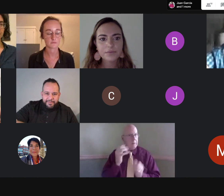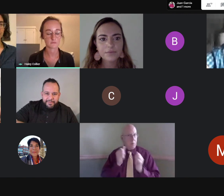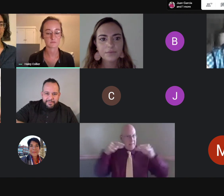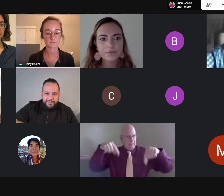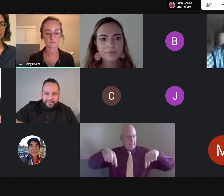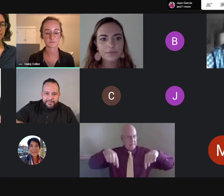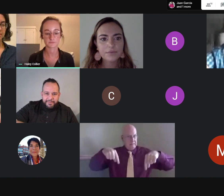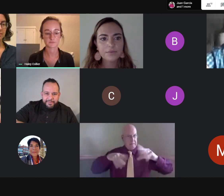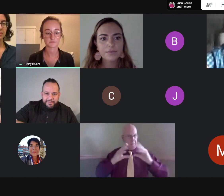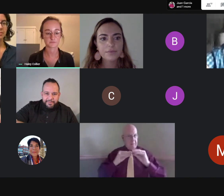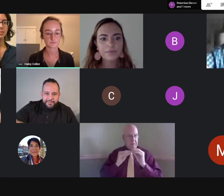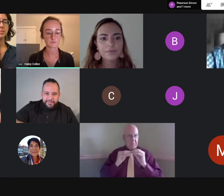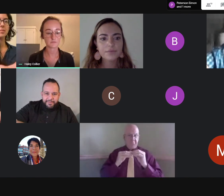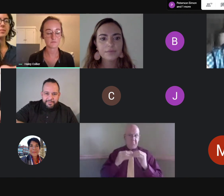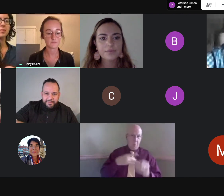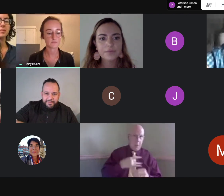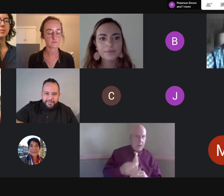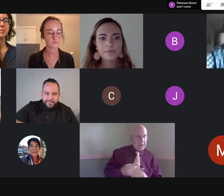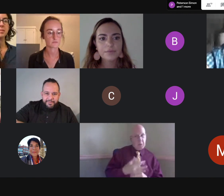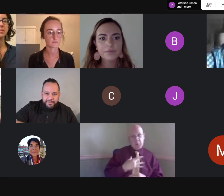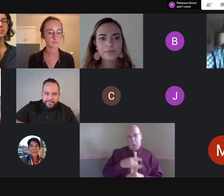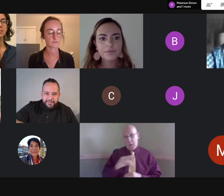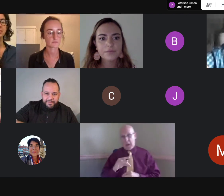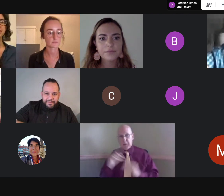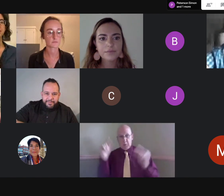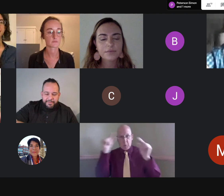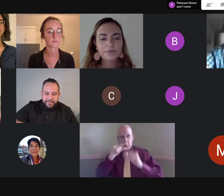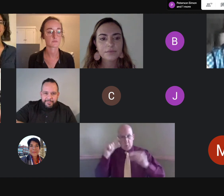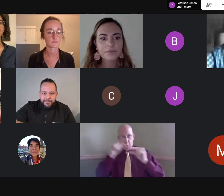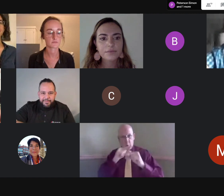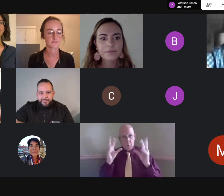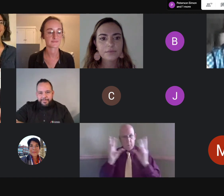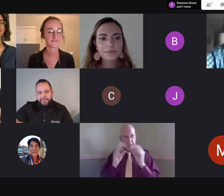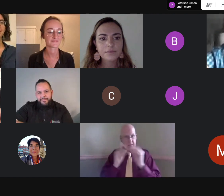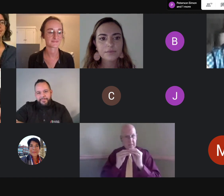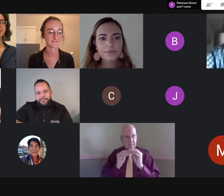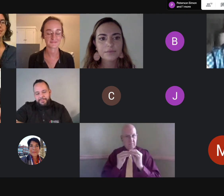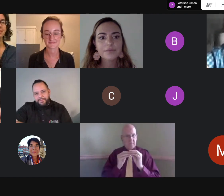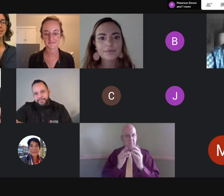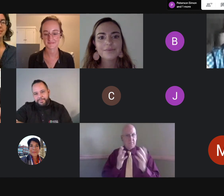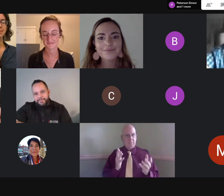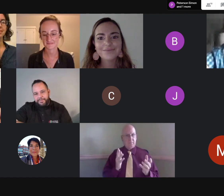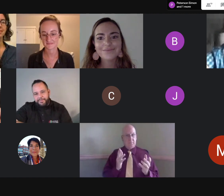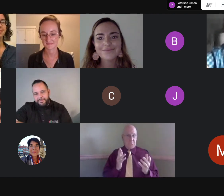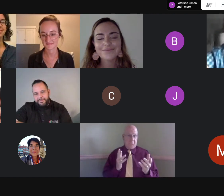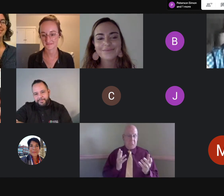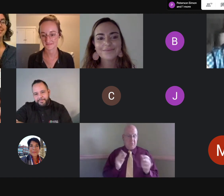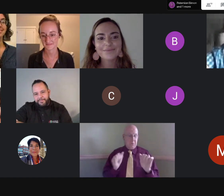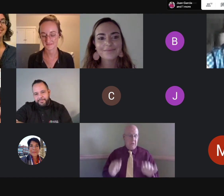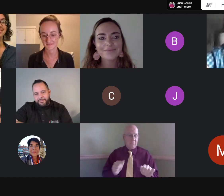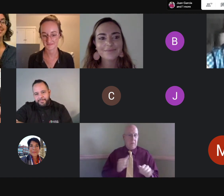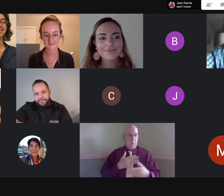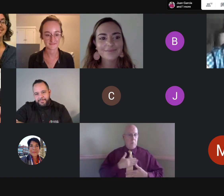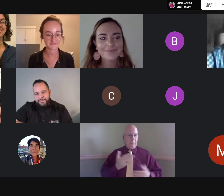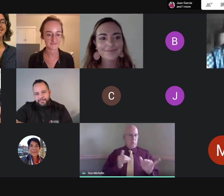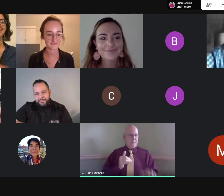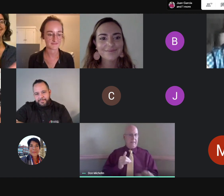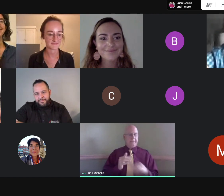that. Or not after the meeting, after the event. Okay.